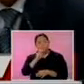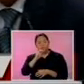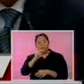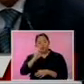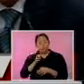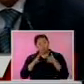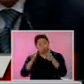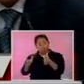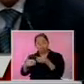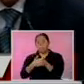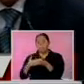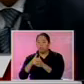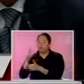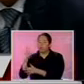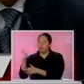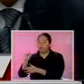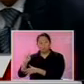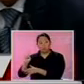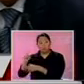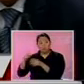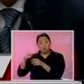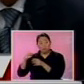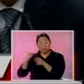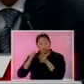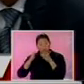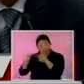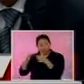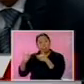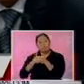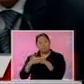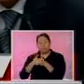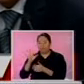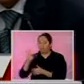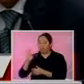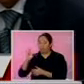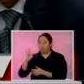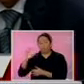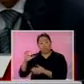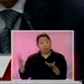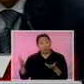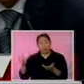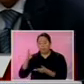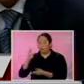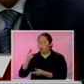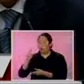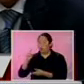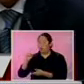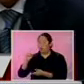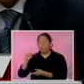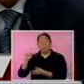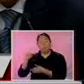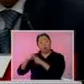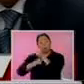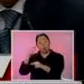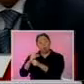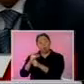31st Street, near the office of FBDC in Bonifacio Global City. Okay, just by way of reference, could you tell us